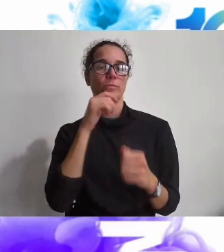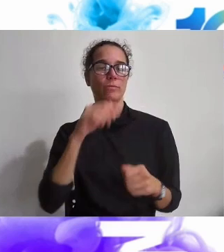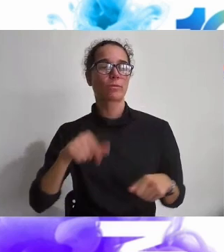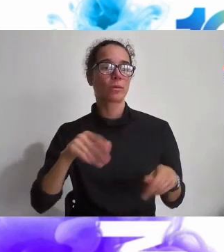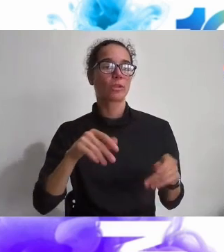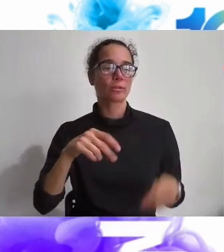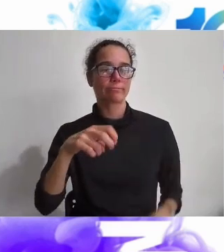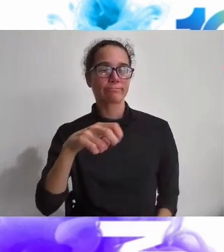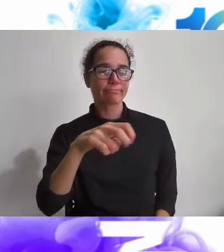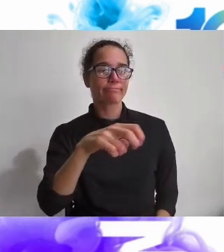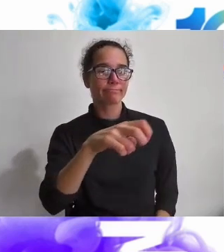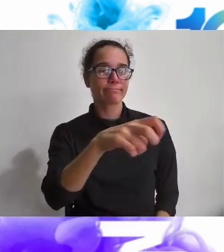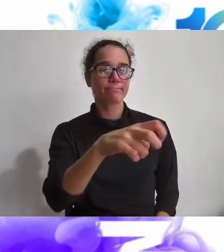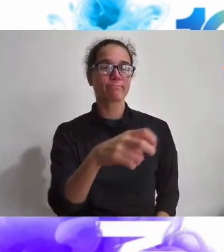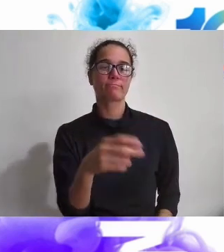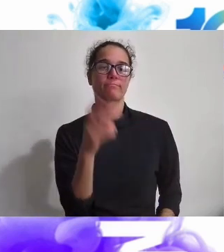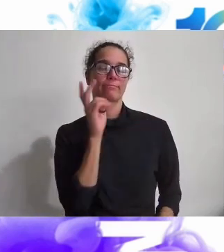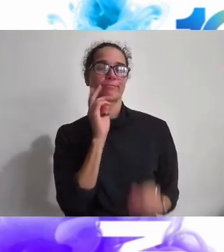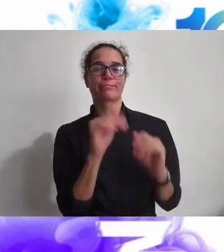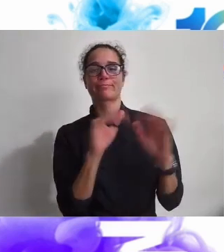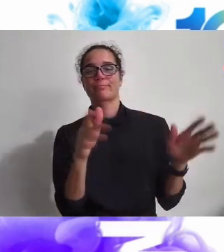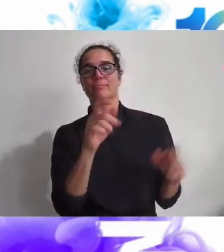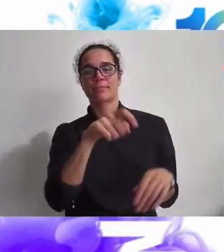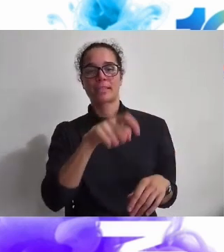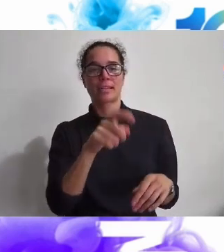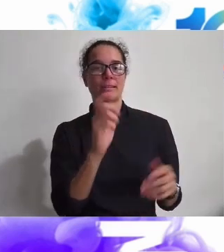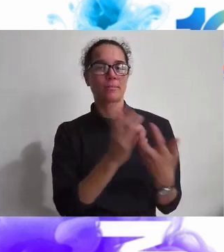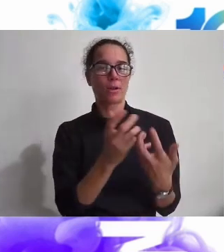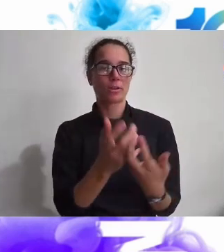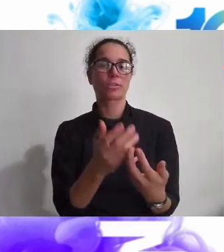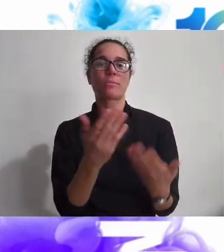sort of challenges or needs for accommodation.